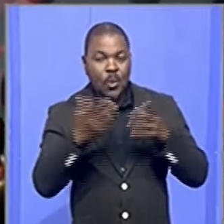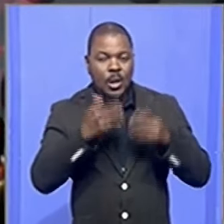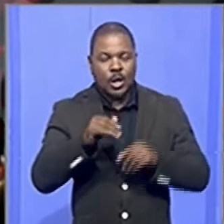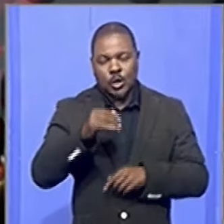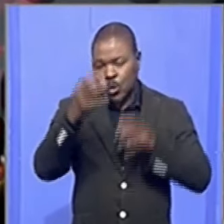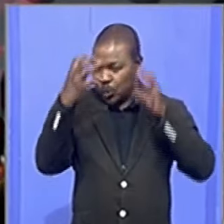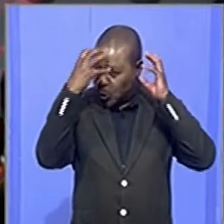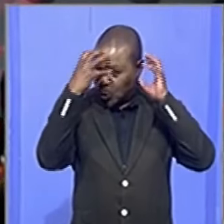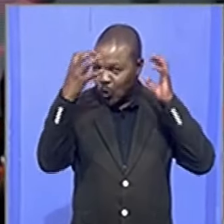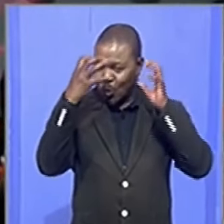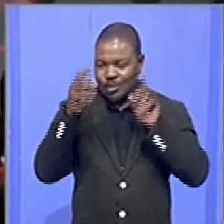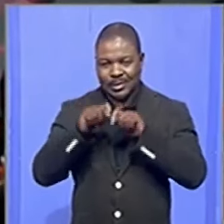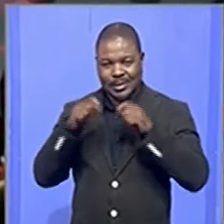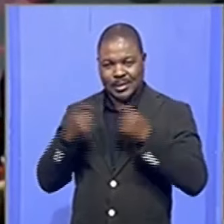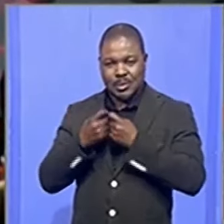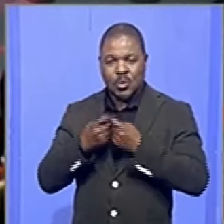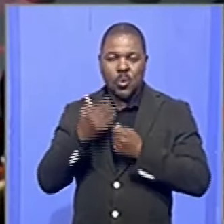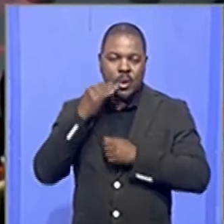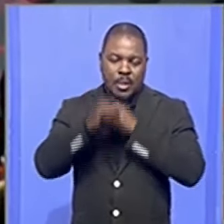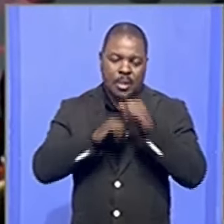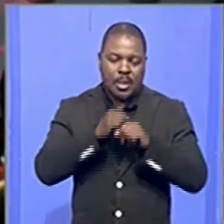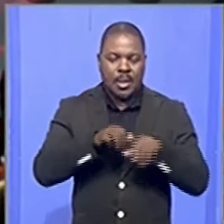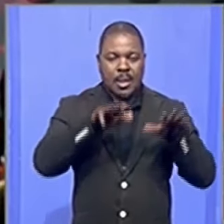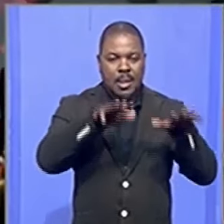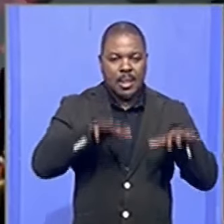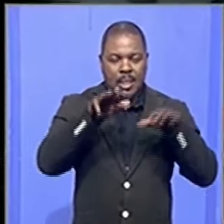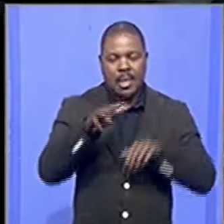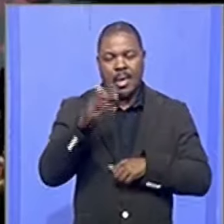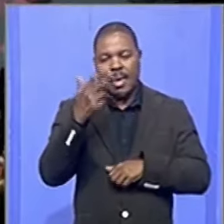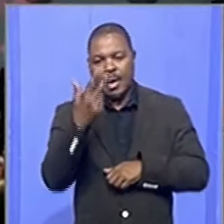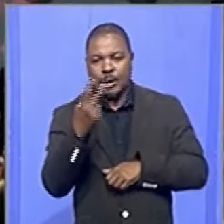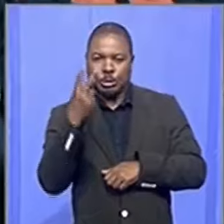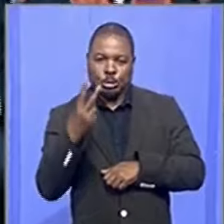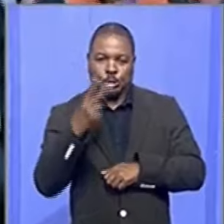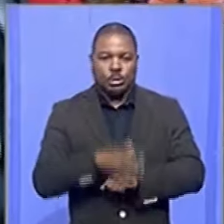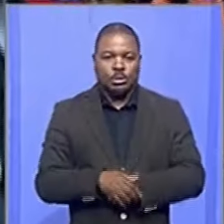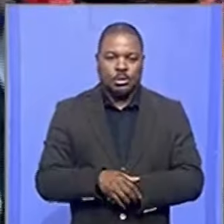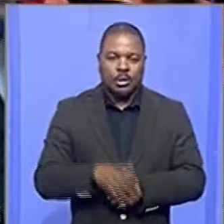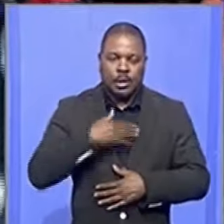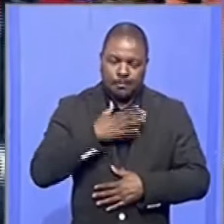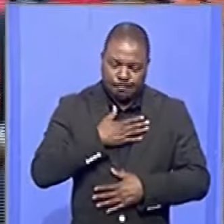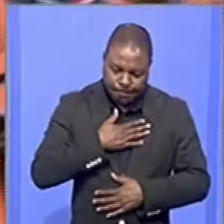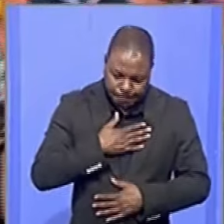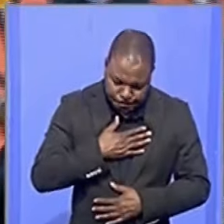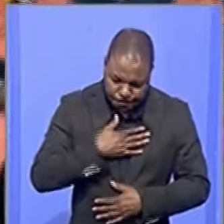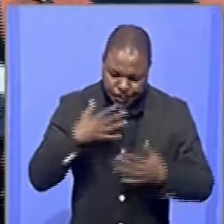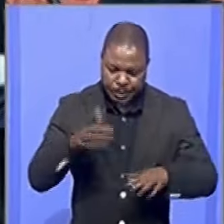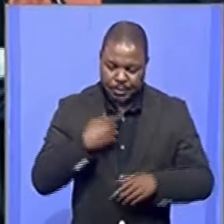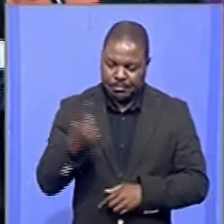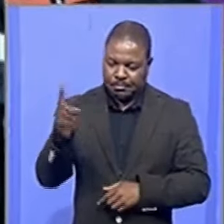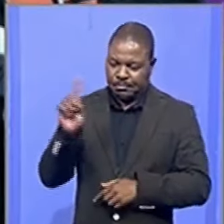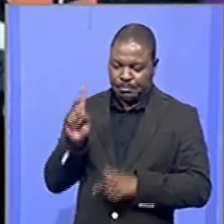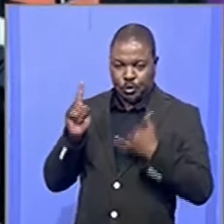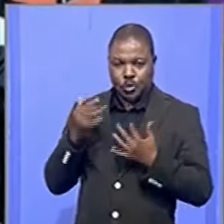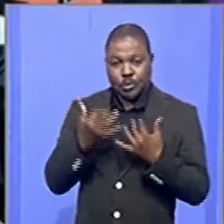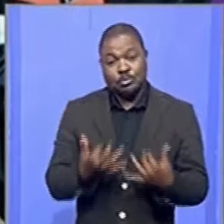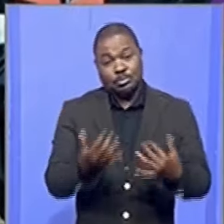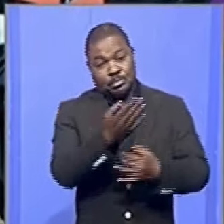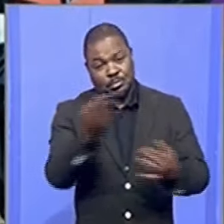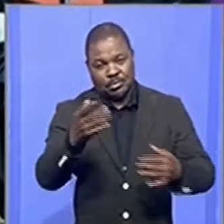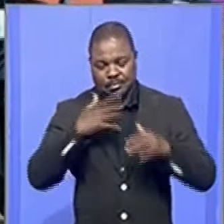Jomo Cosmos ka ngwaga wa 1982. I'm deeply honored and humbled to stand before you today as